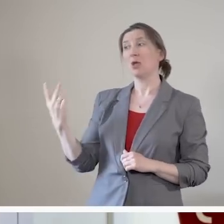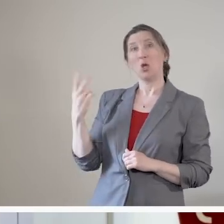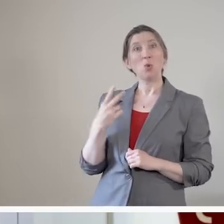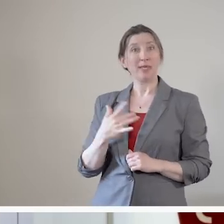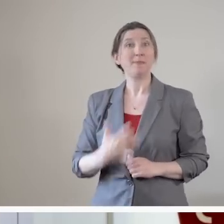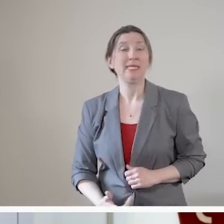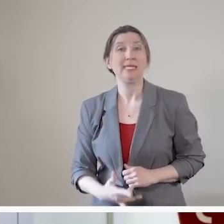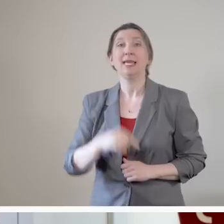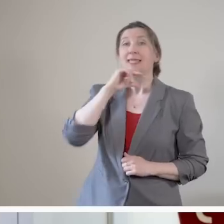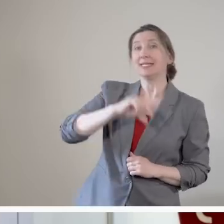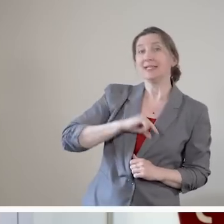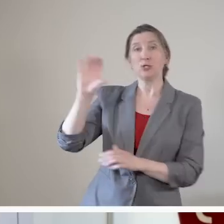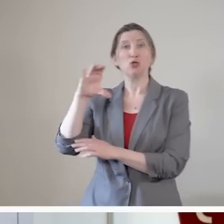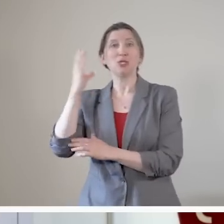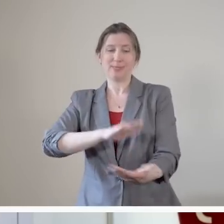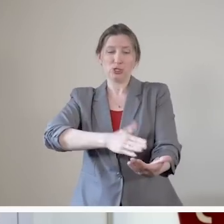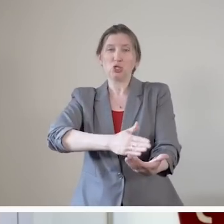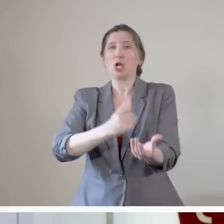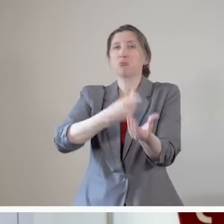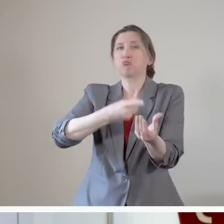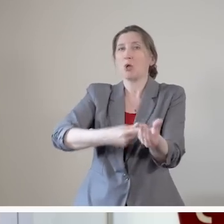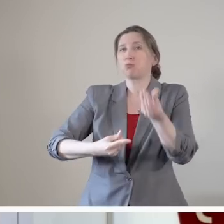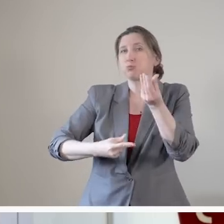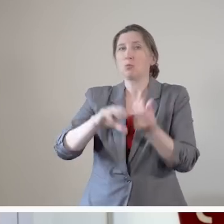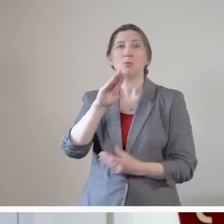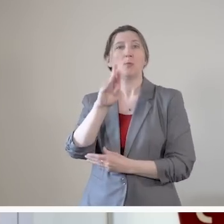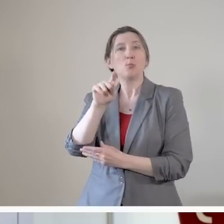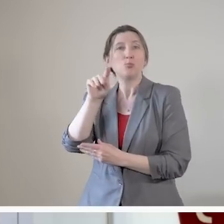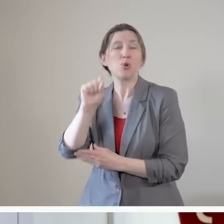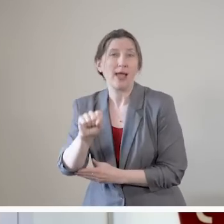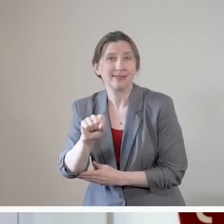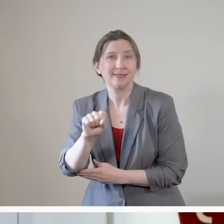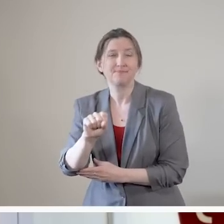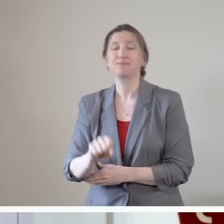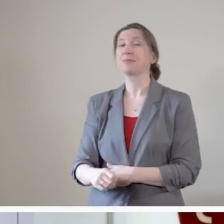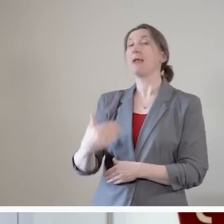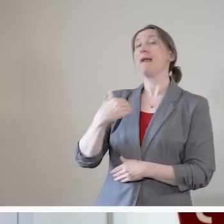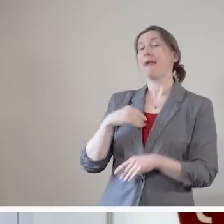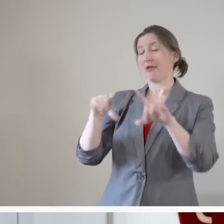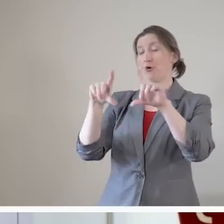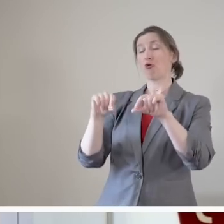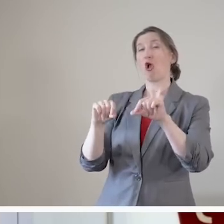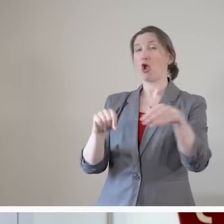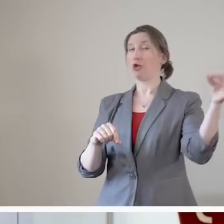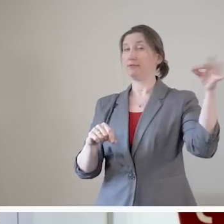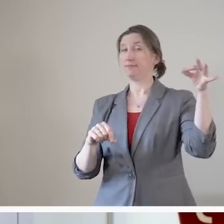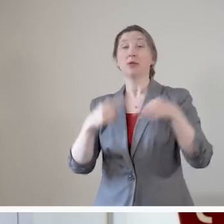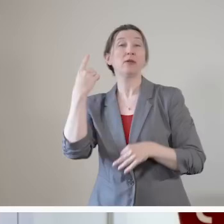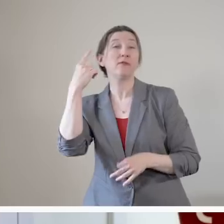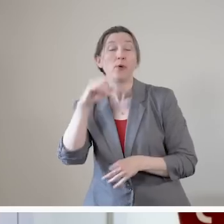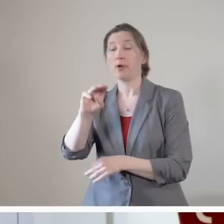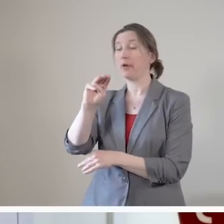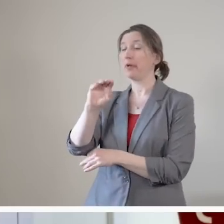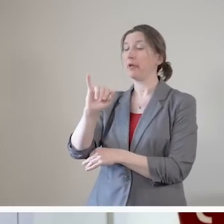We now eat Bratz for Thanksgiving and Christmas dinner. I have a one breakfast free for